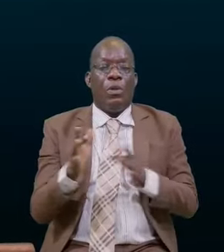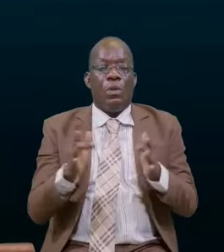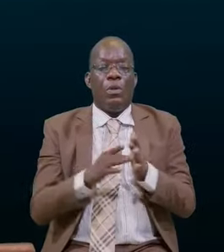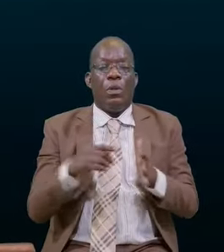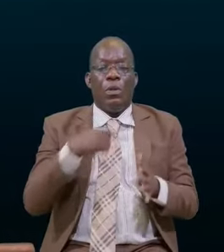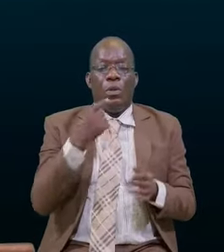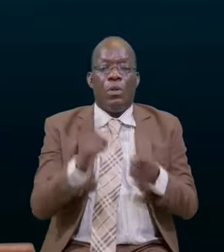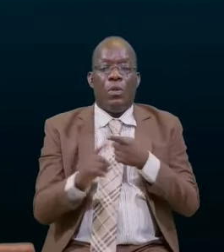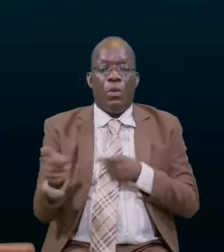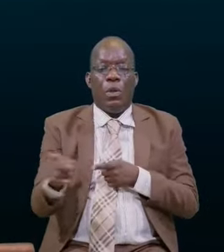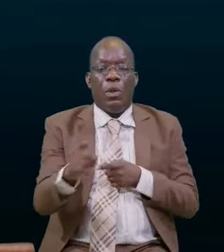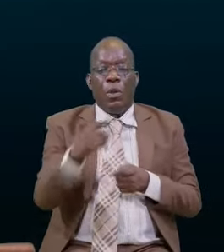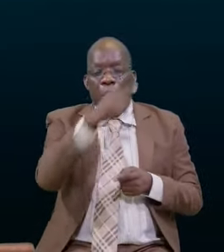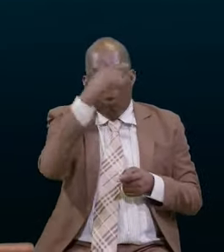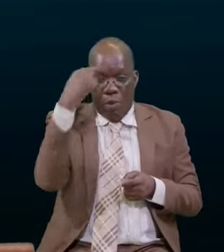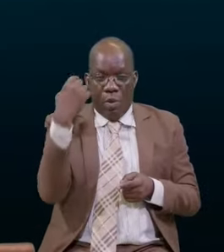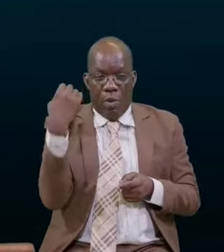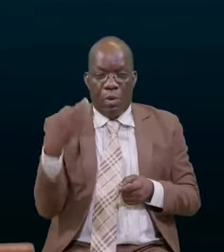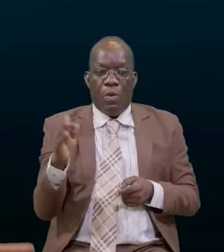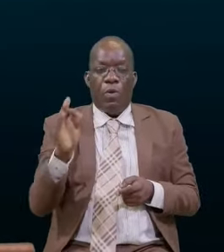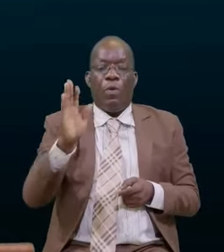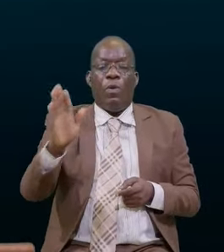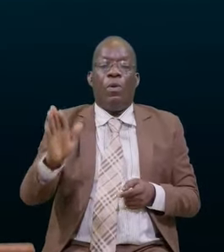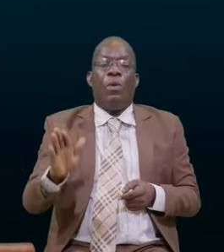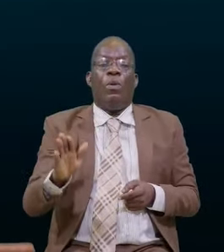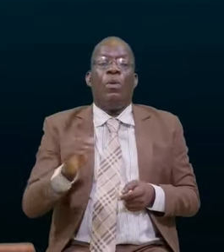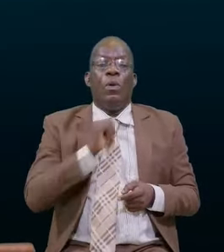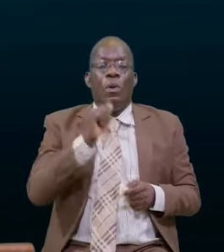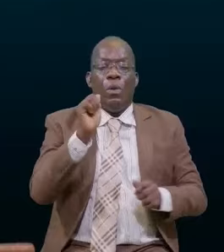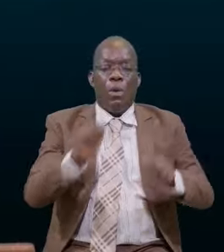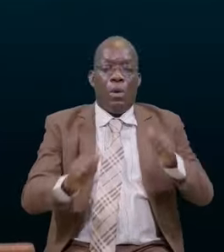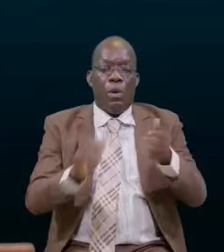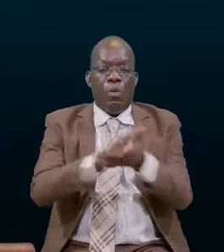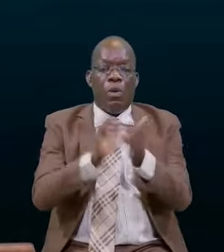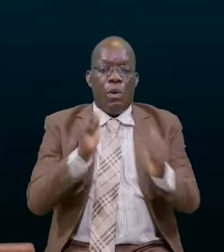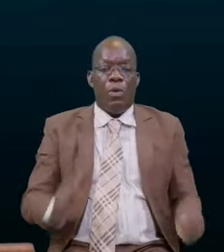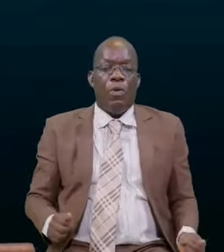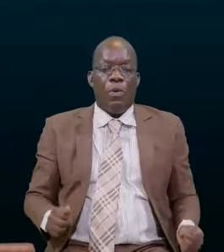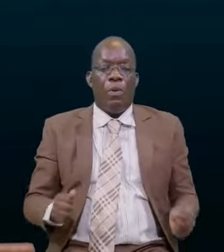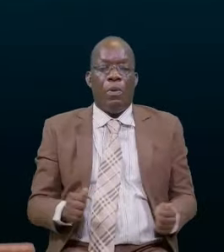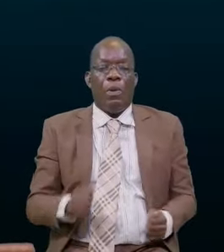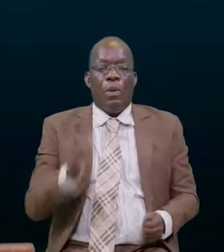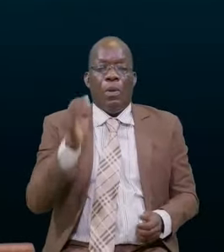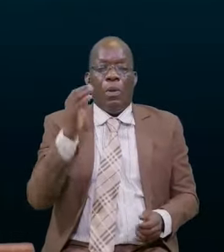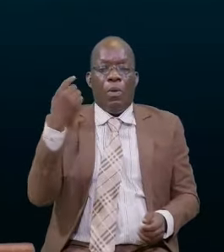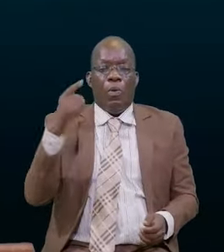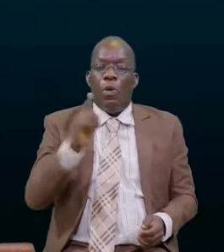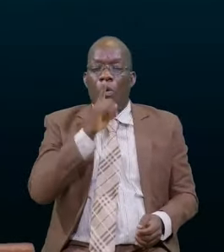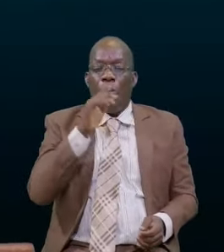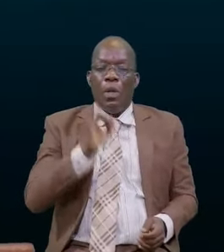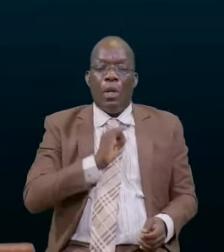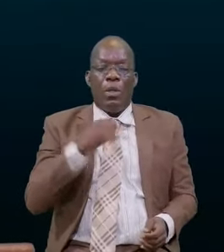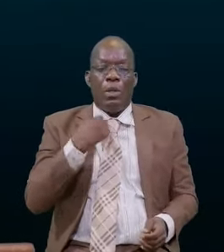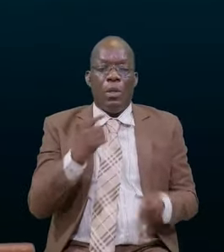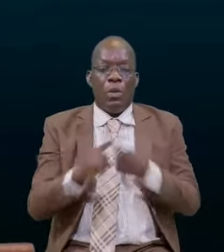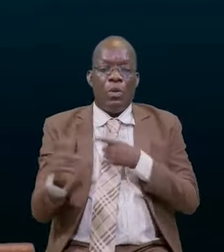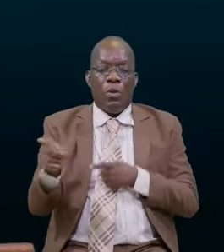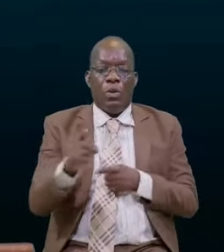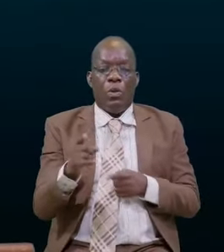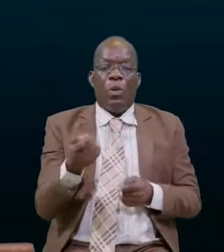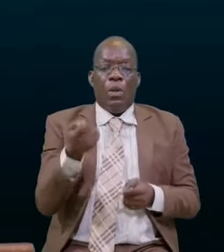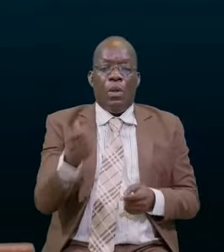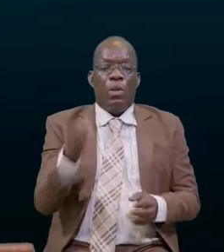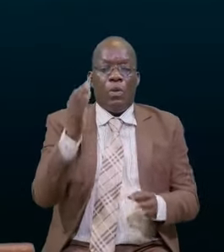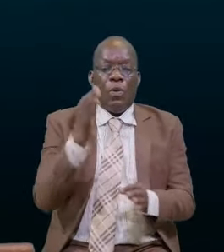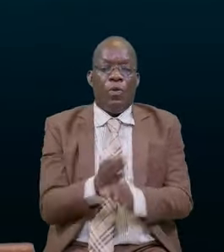unbelief for ver I to you if you have faith as a grain of must seed little faith if if you